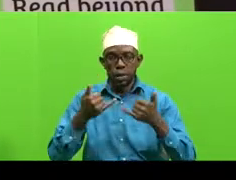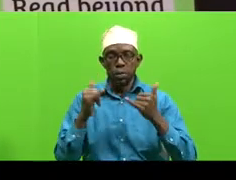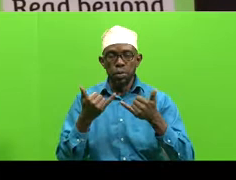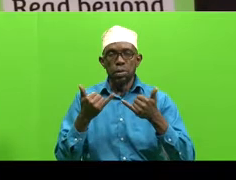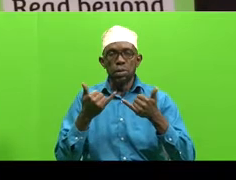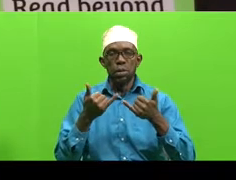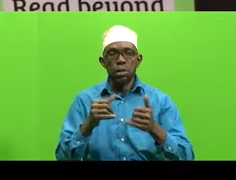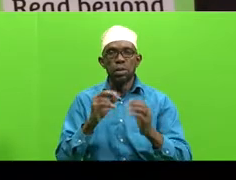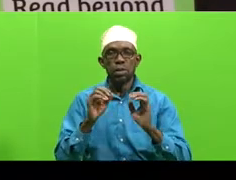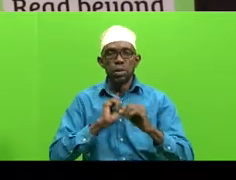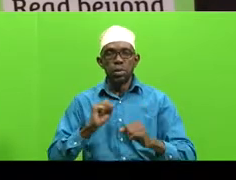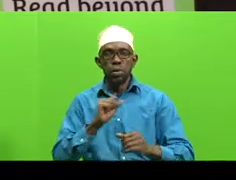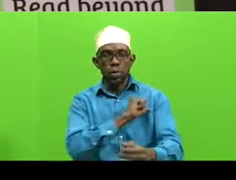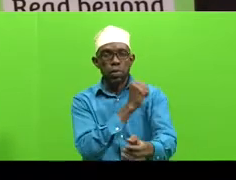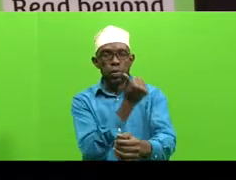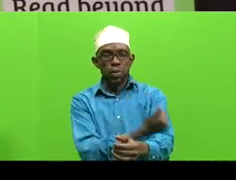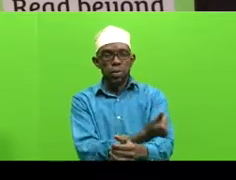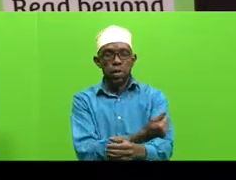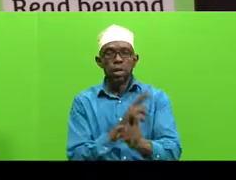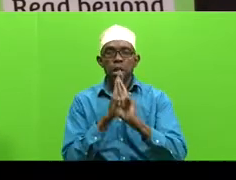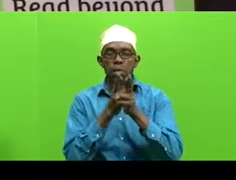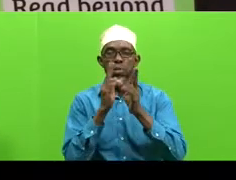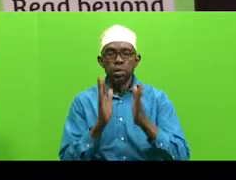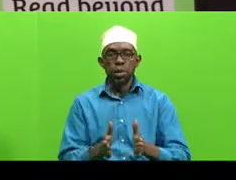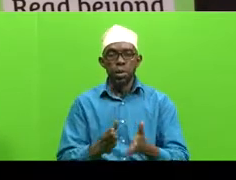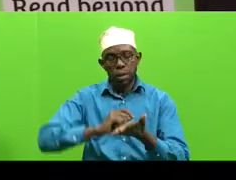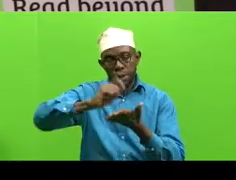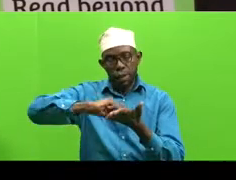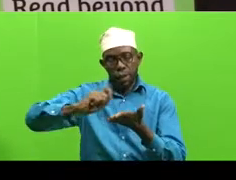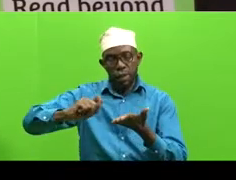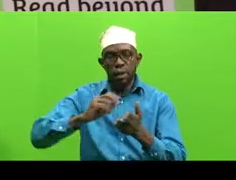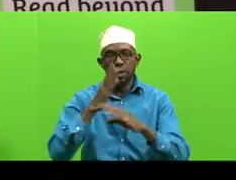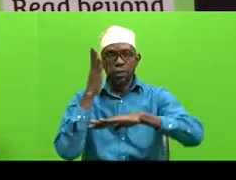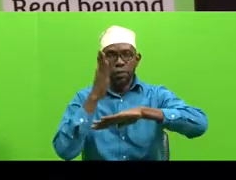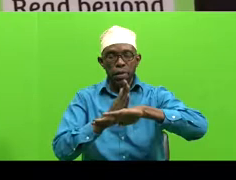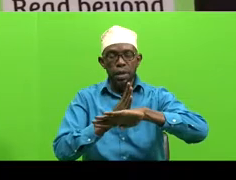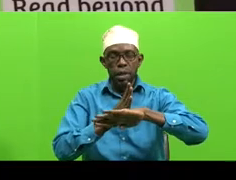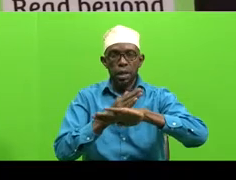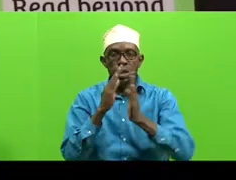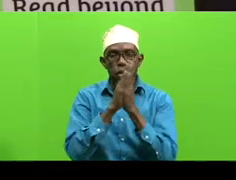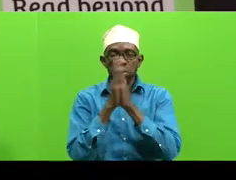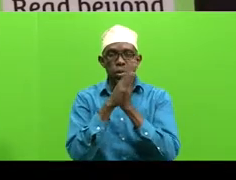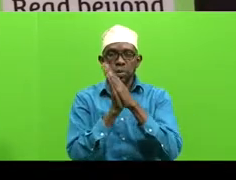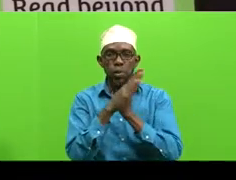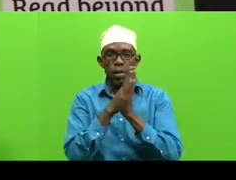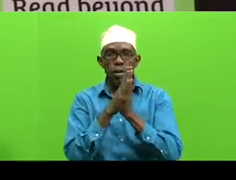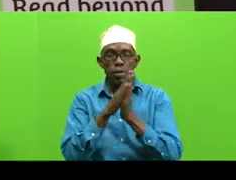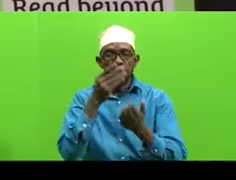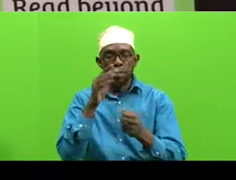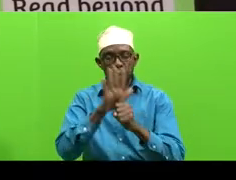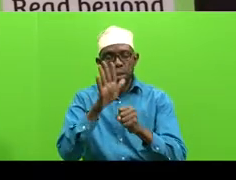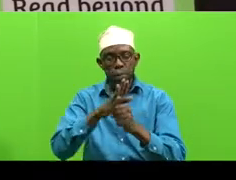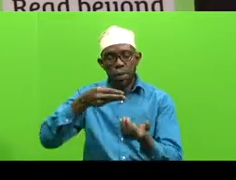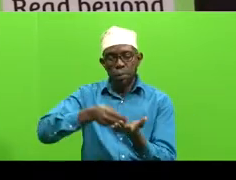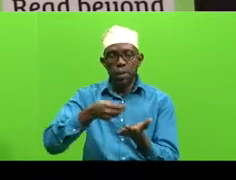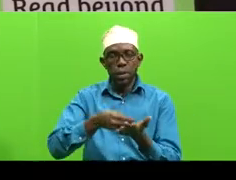the authority of journalism, while others say writing fake news stories has brought them a fistful of money. What